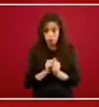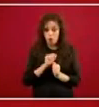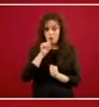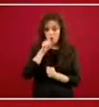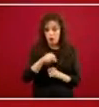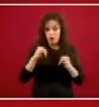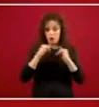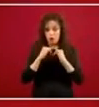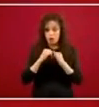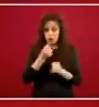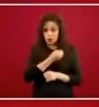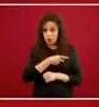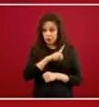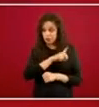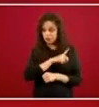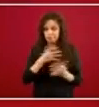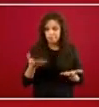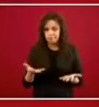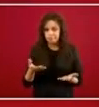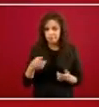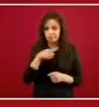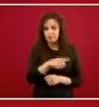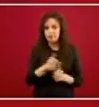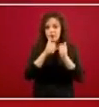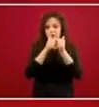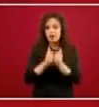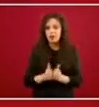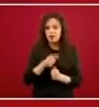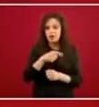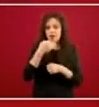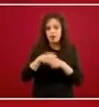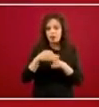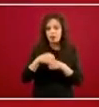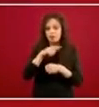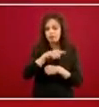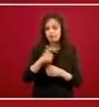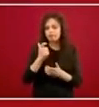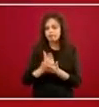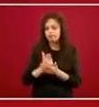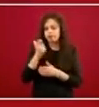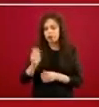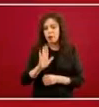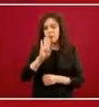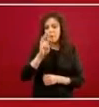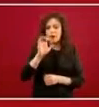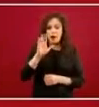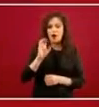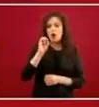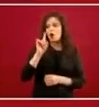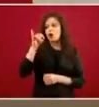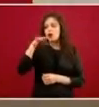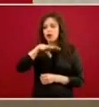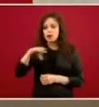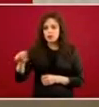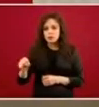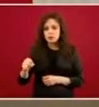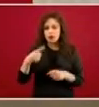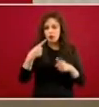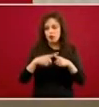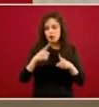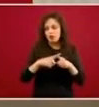contract-based work relationship with the health institutions. They are scholarship awardees.